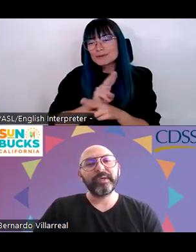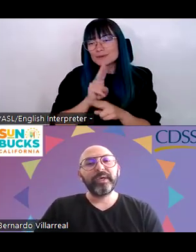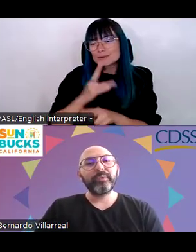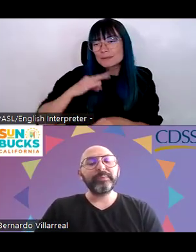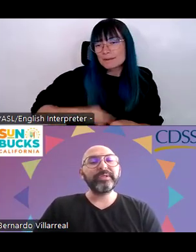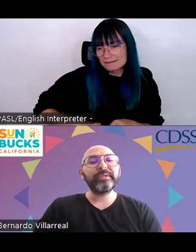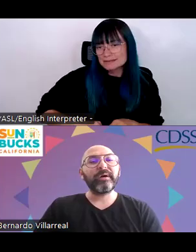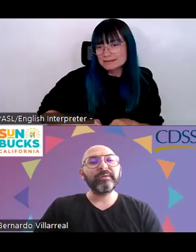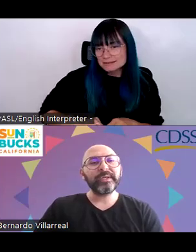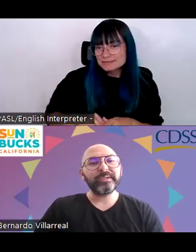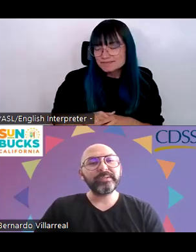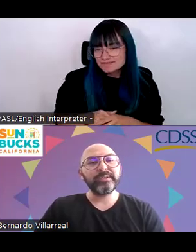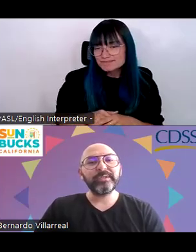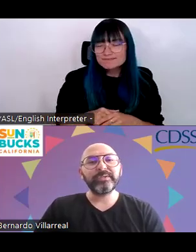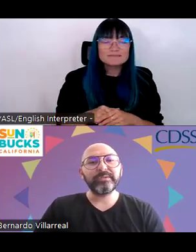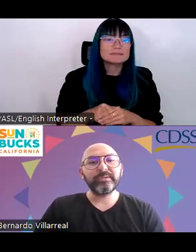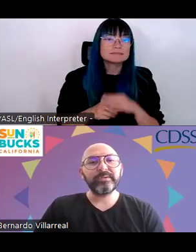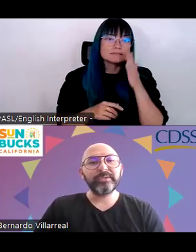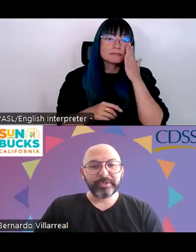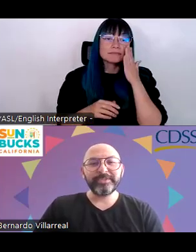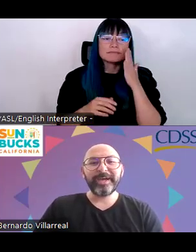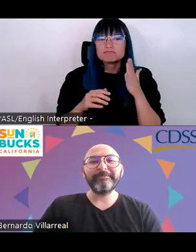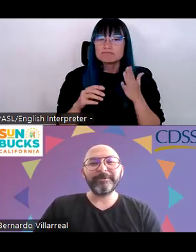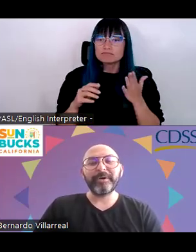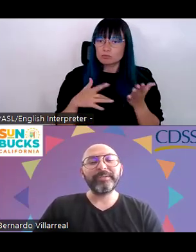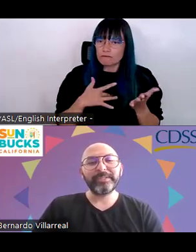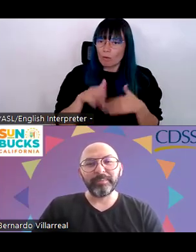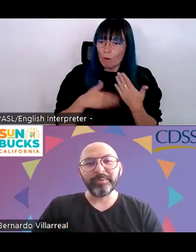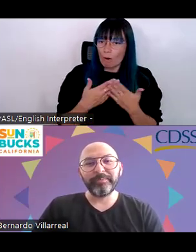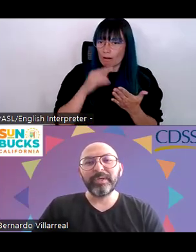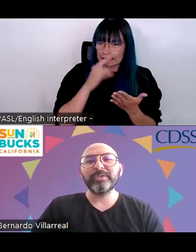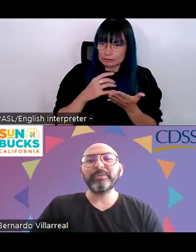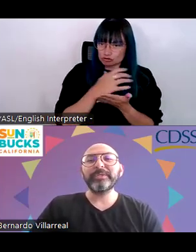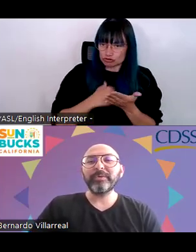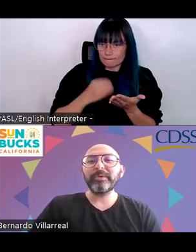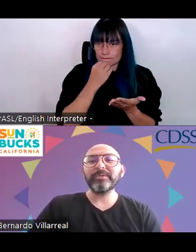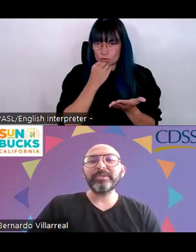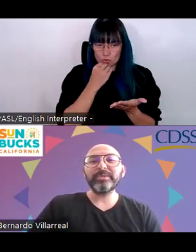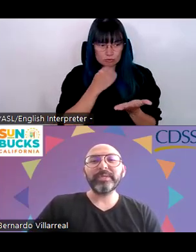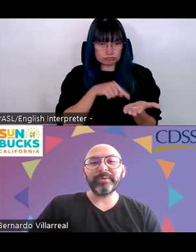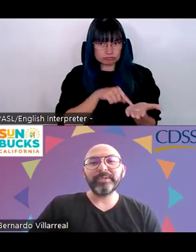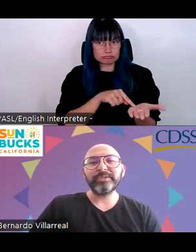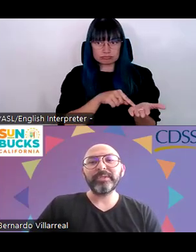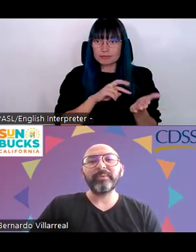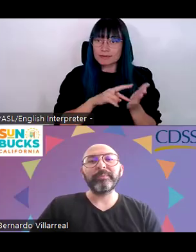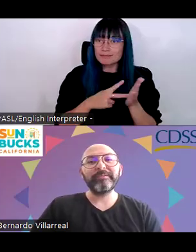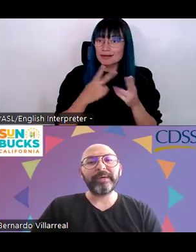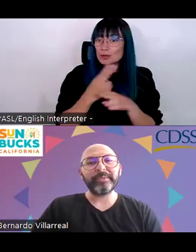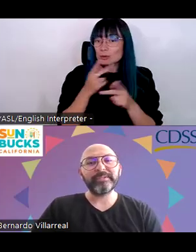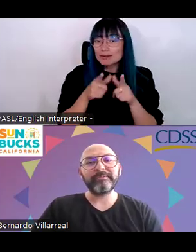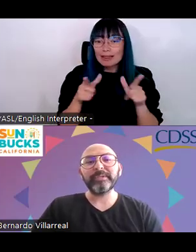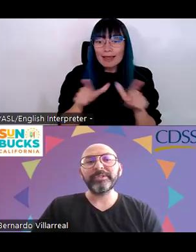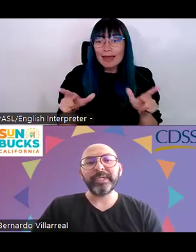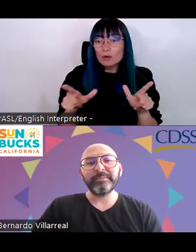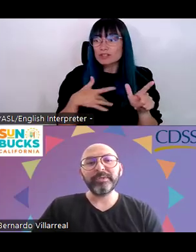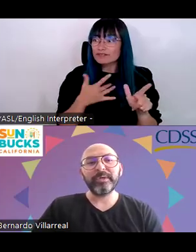benefits. We believe that all kids deserve to have food on the table, so we don't want to use language that will